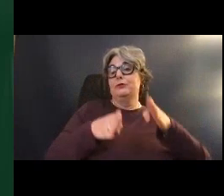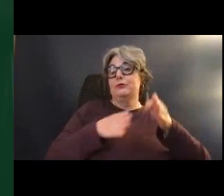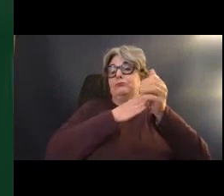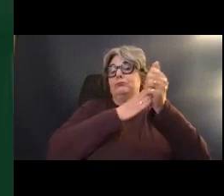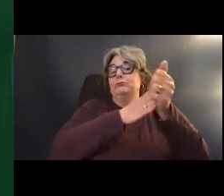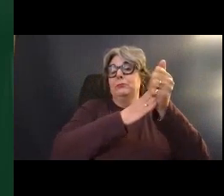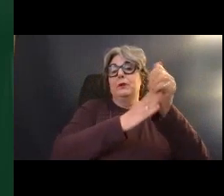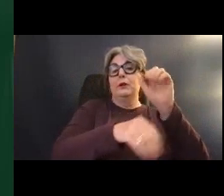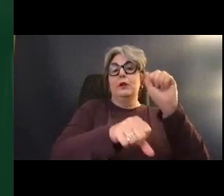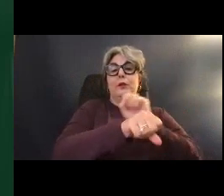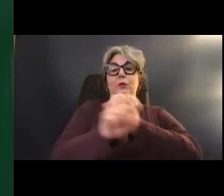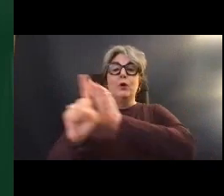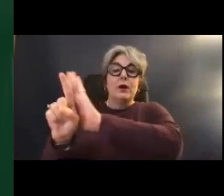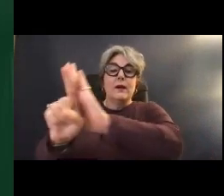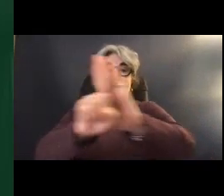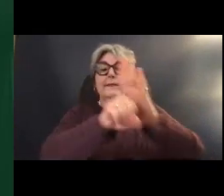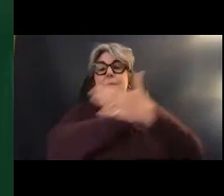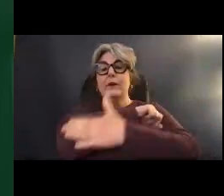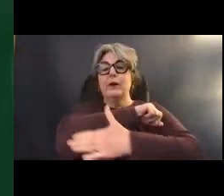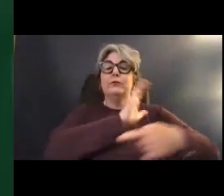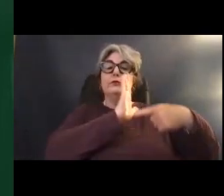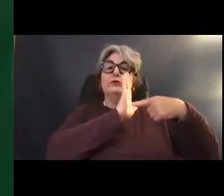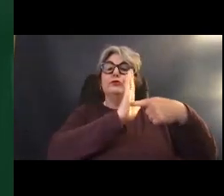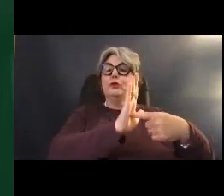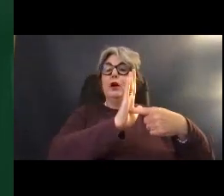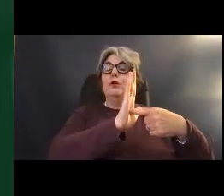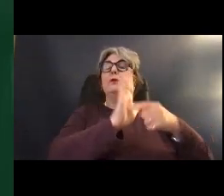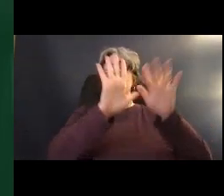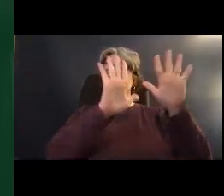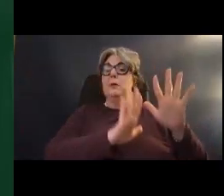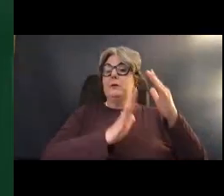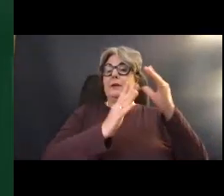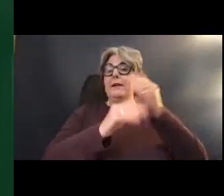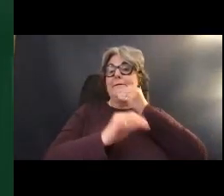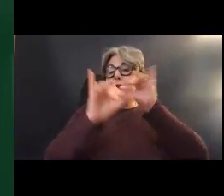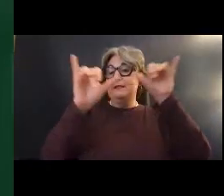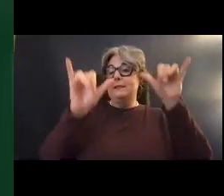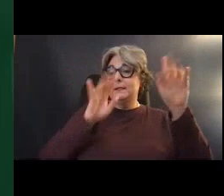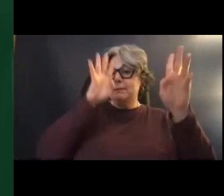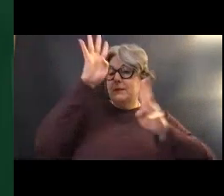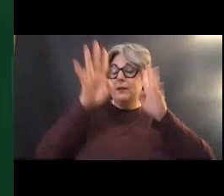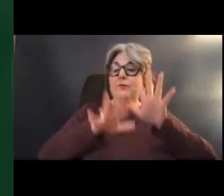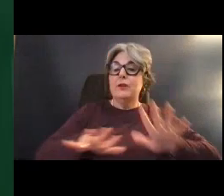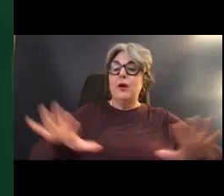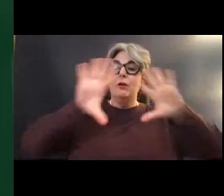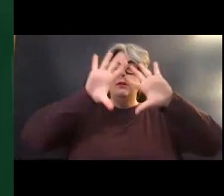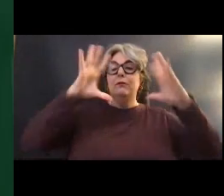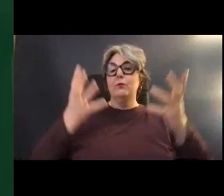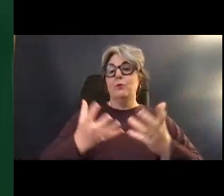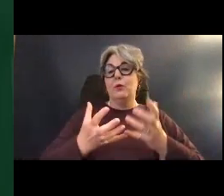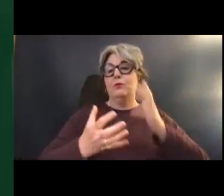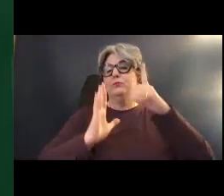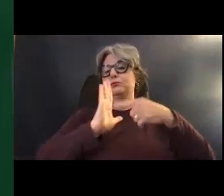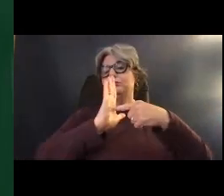work of their respective countries to promote climate smart agriculture and food systems innovation all over the world.